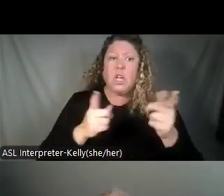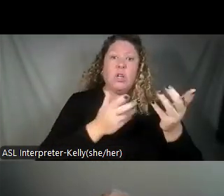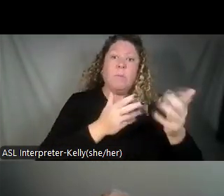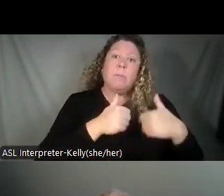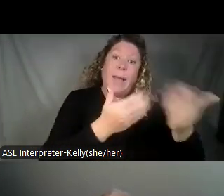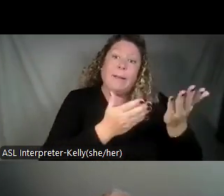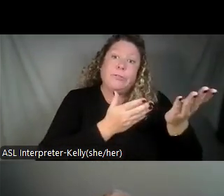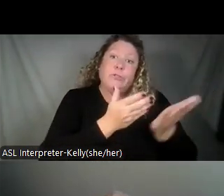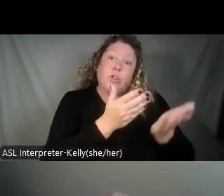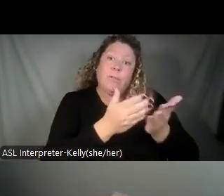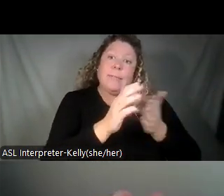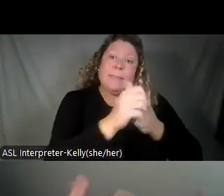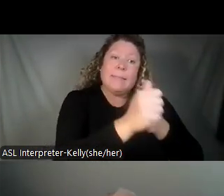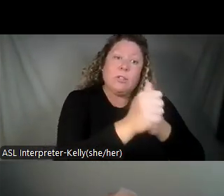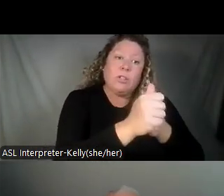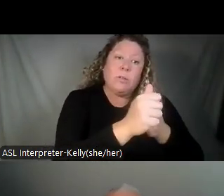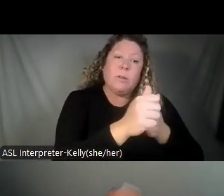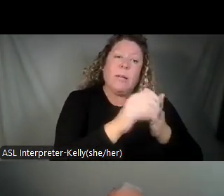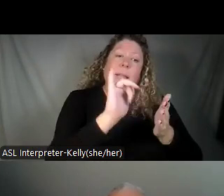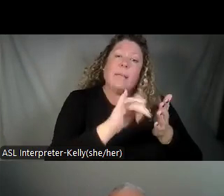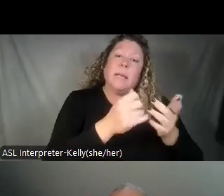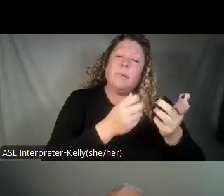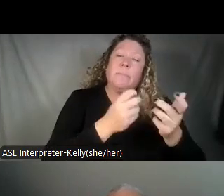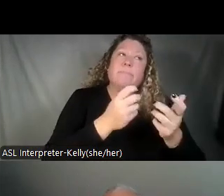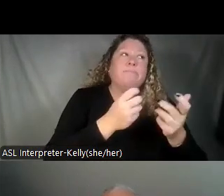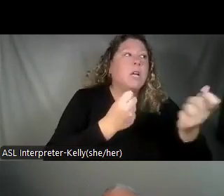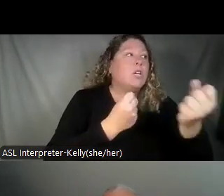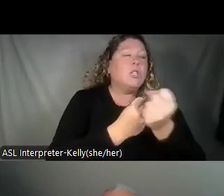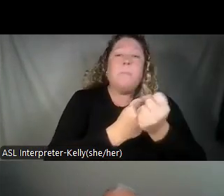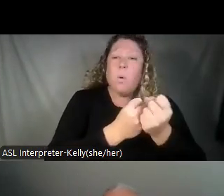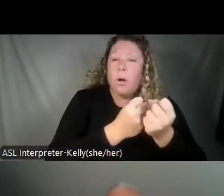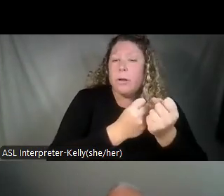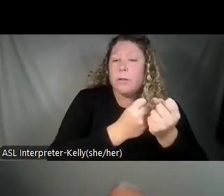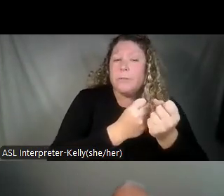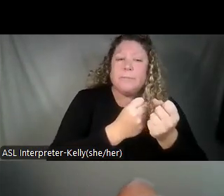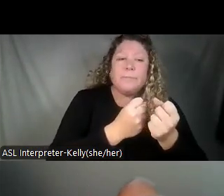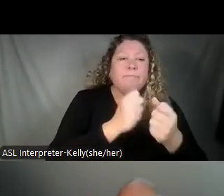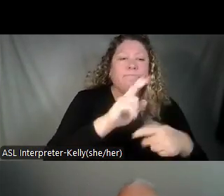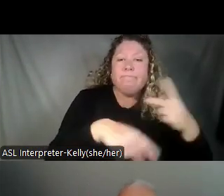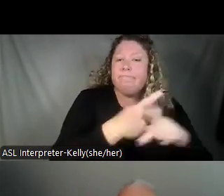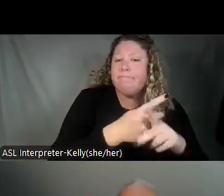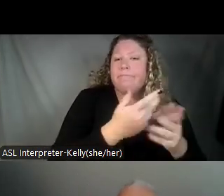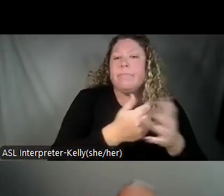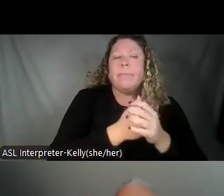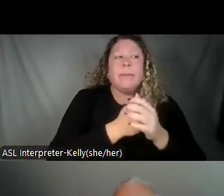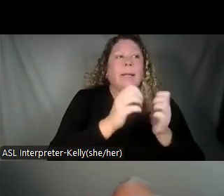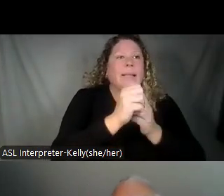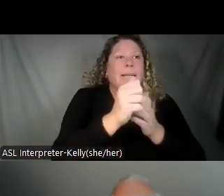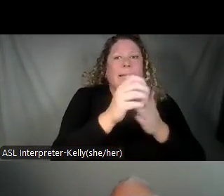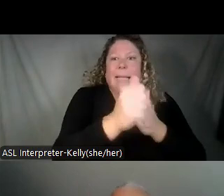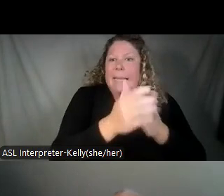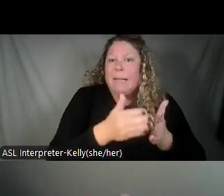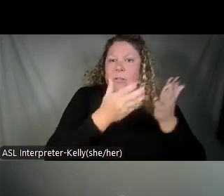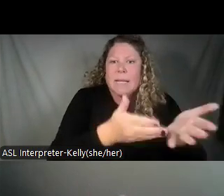it stands, is really kind of a supportive type of leadership. It's the leaders there to support the team, to support and